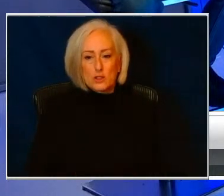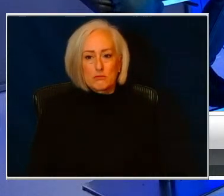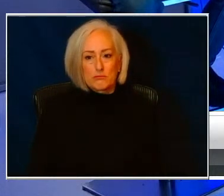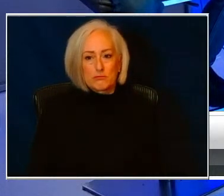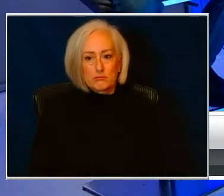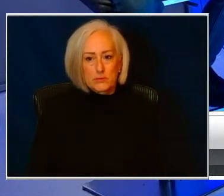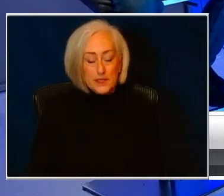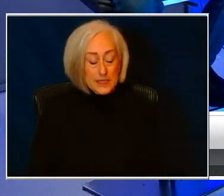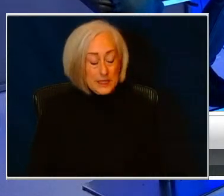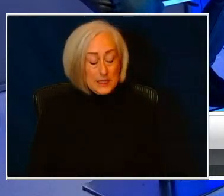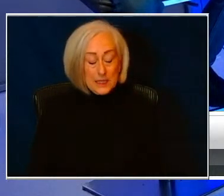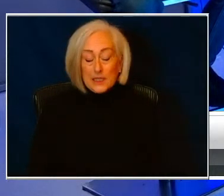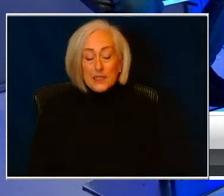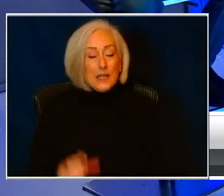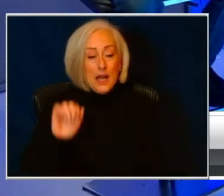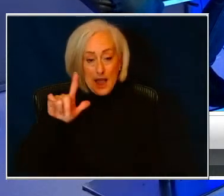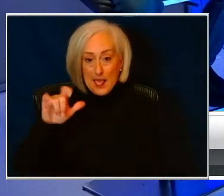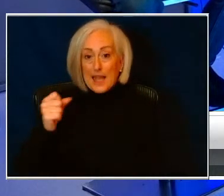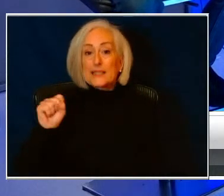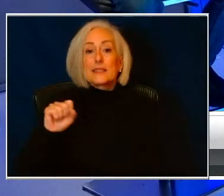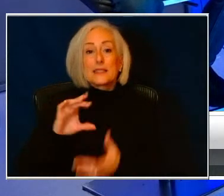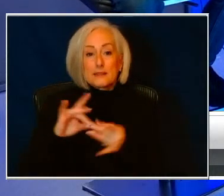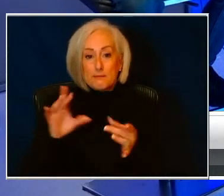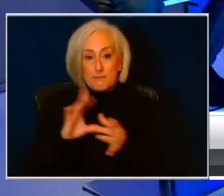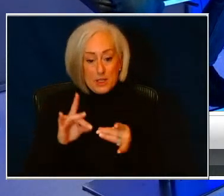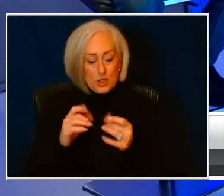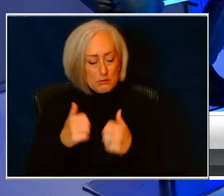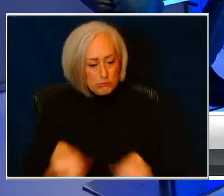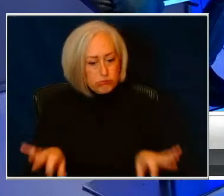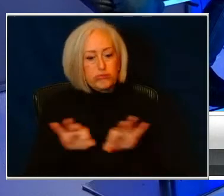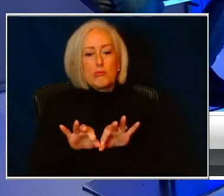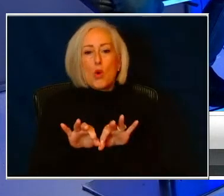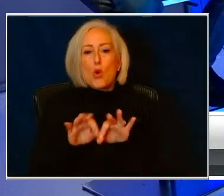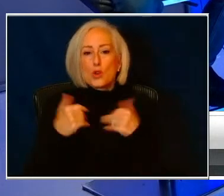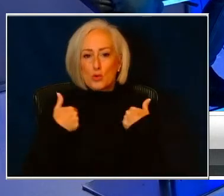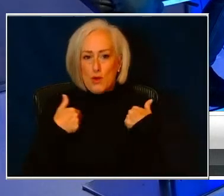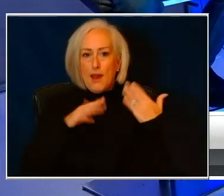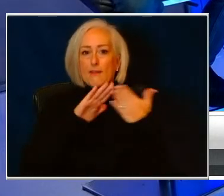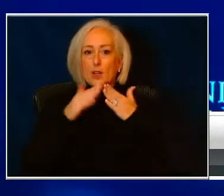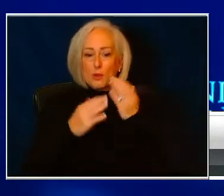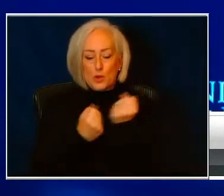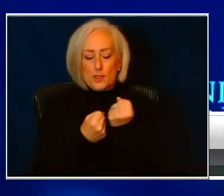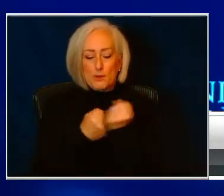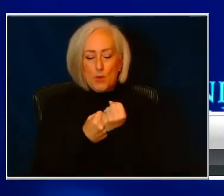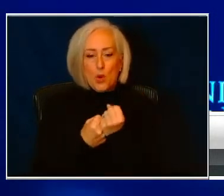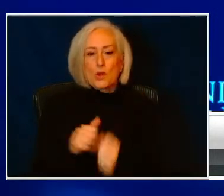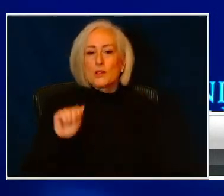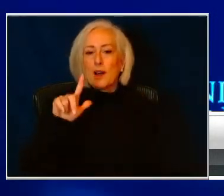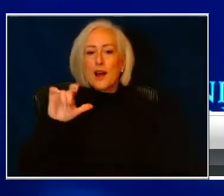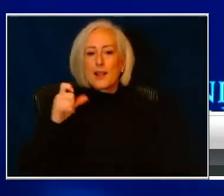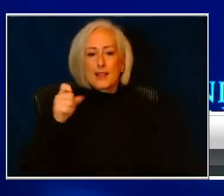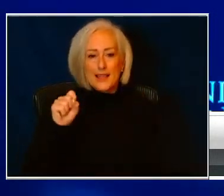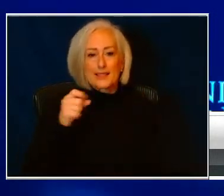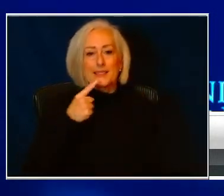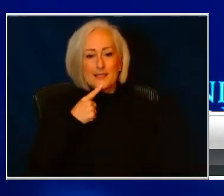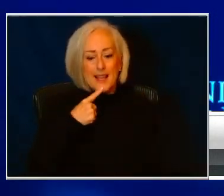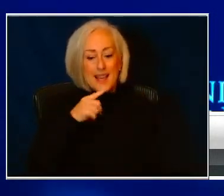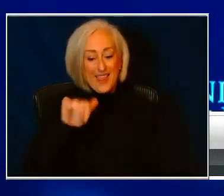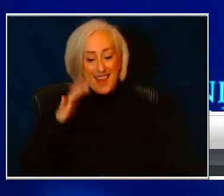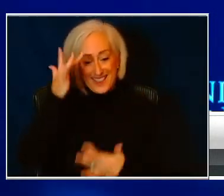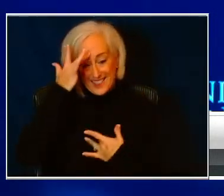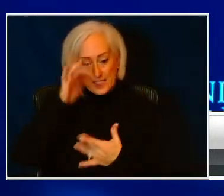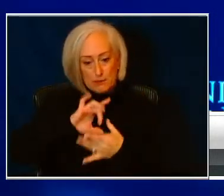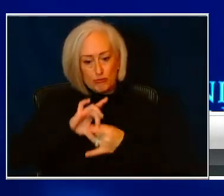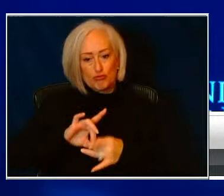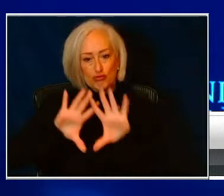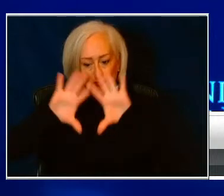Alexis has talked about that, just the importance of community support, right? Yeah. I mean, Alexis said it's a disease of the family. And there's no caregiver